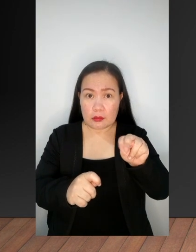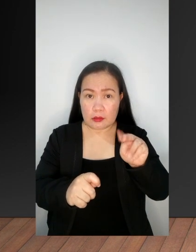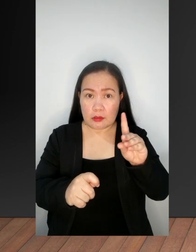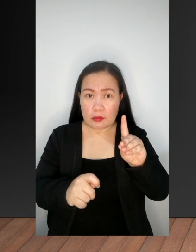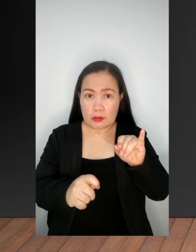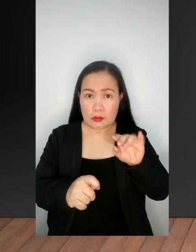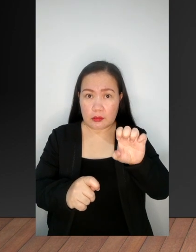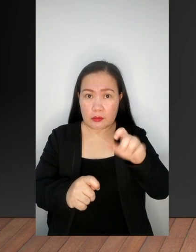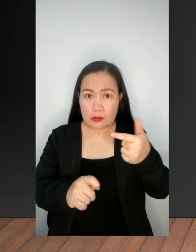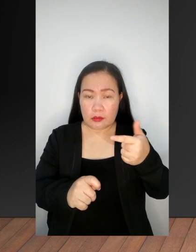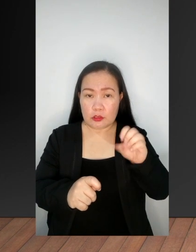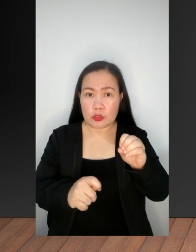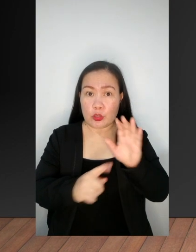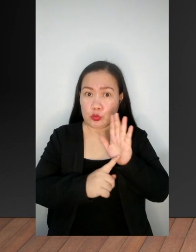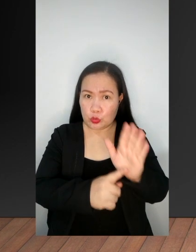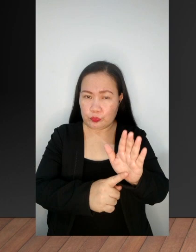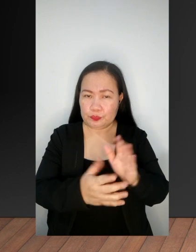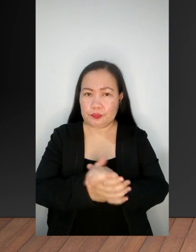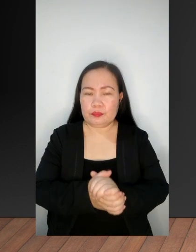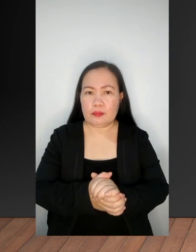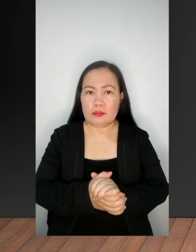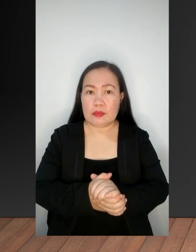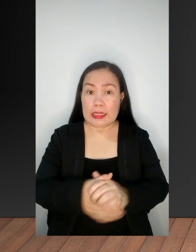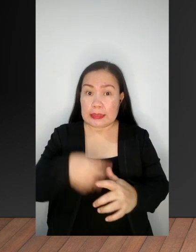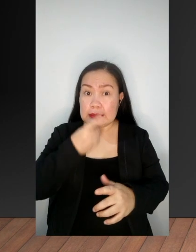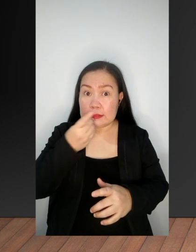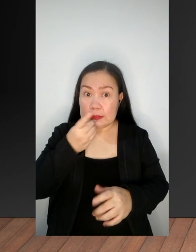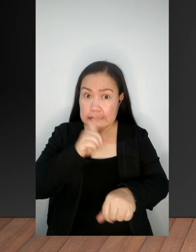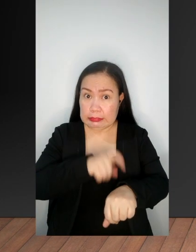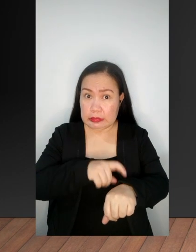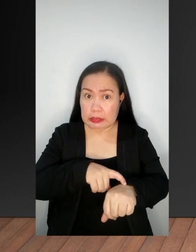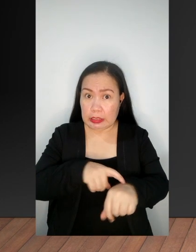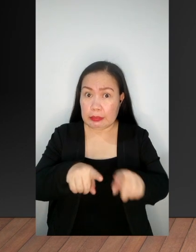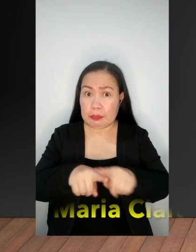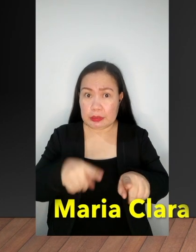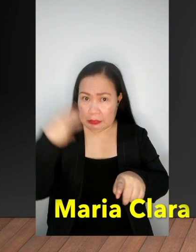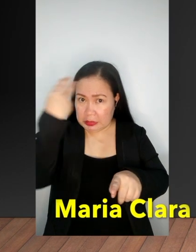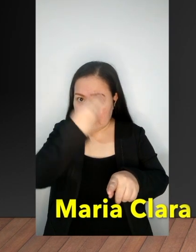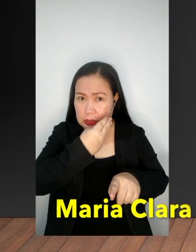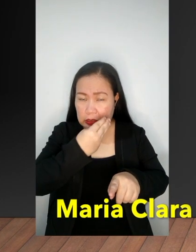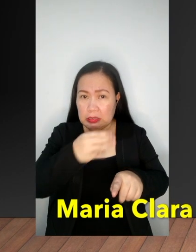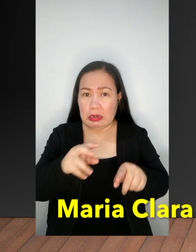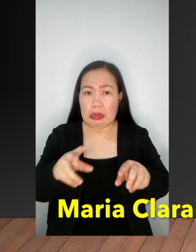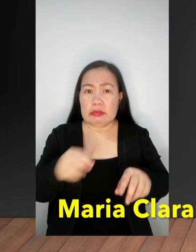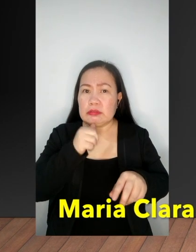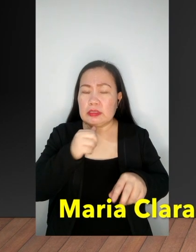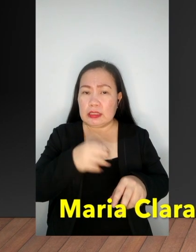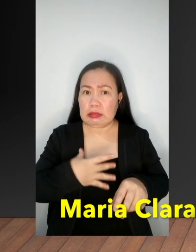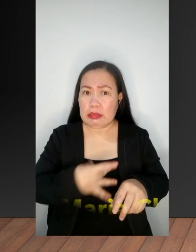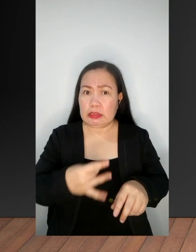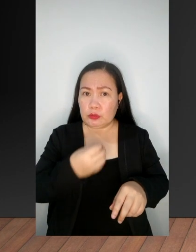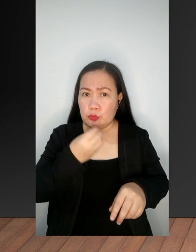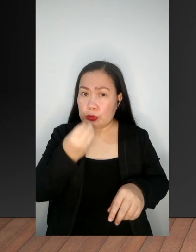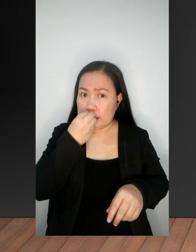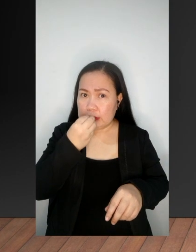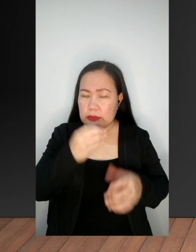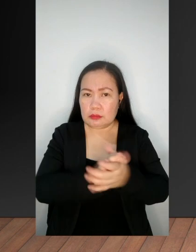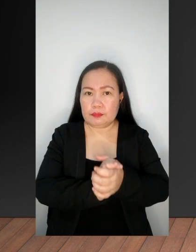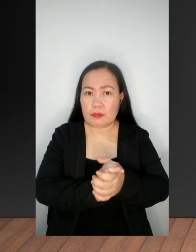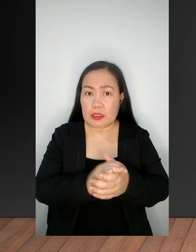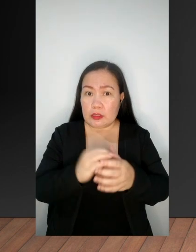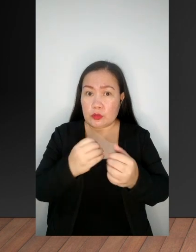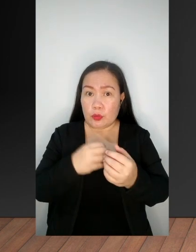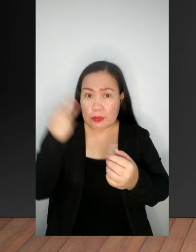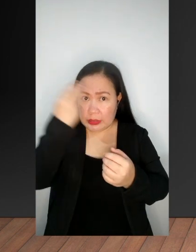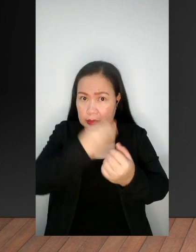Diego is shown. It was dinner time, but Maria Clara had no appetite. She invited Sinang